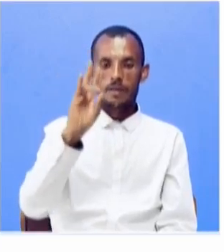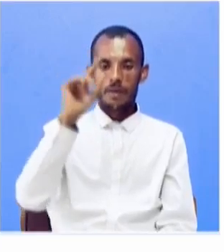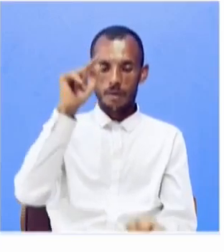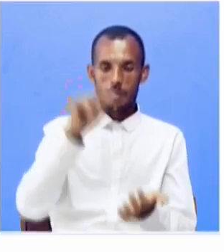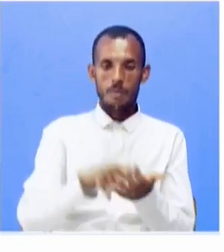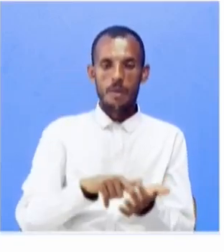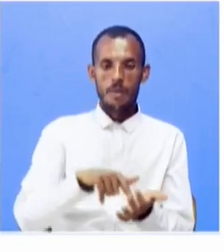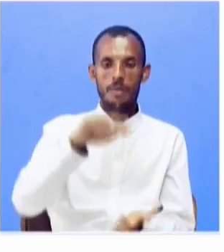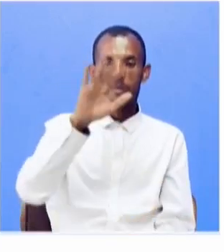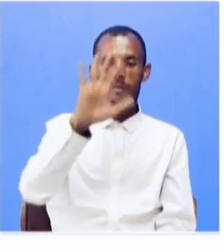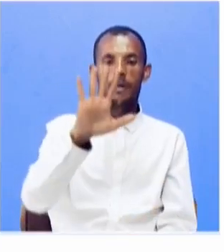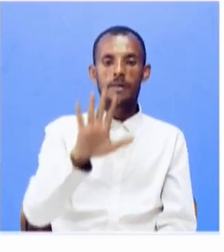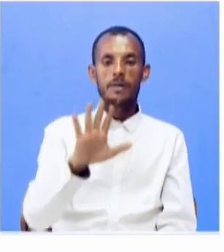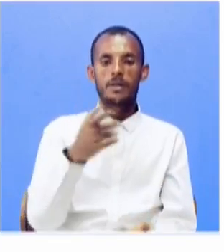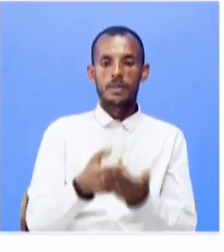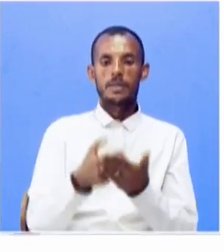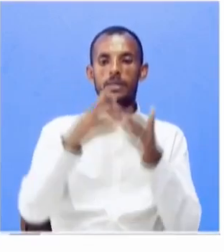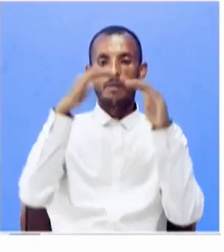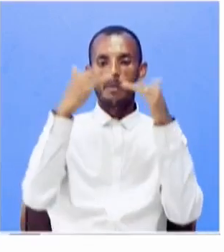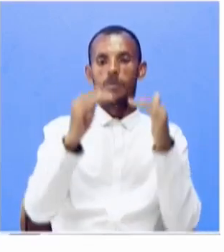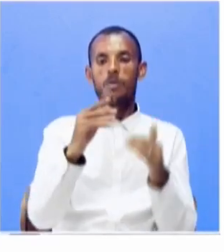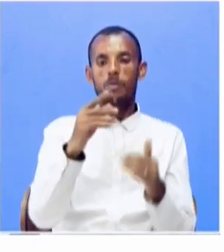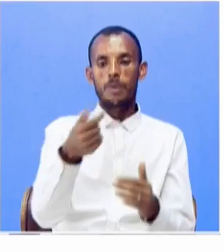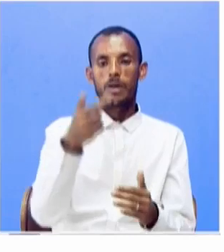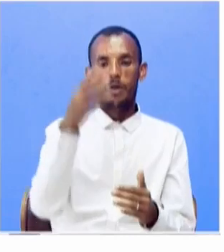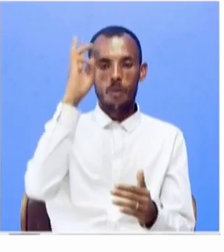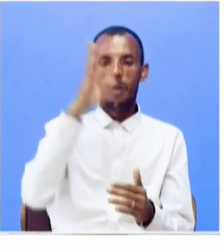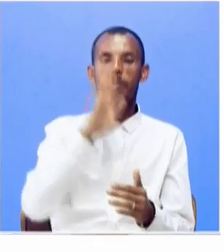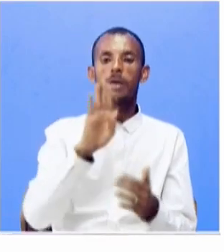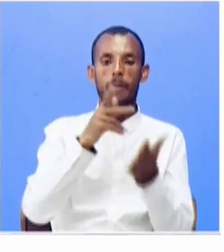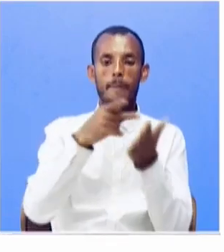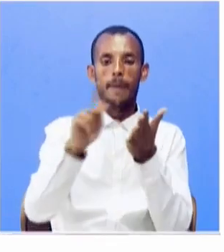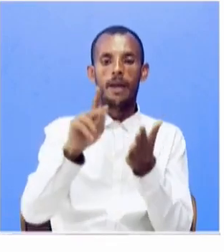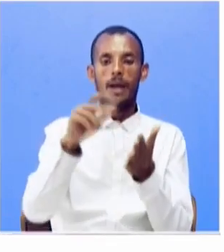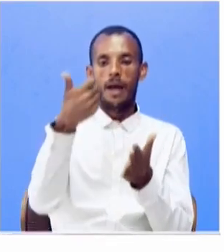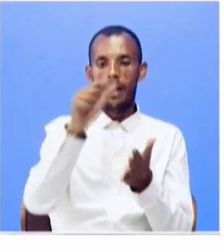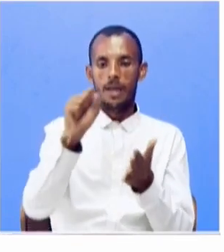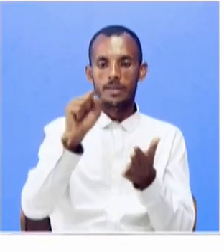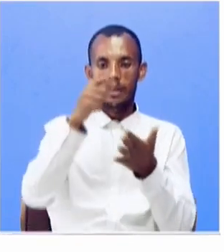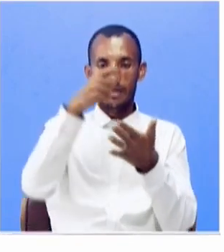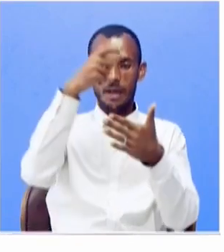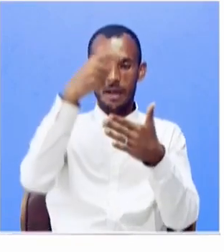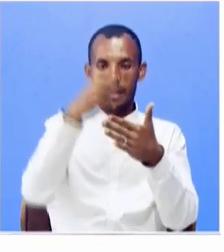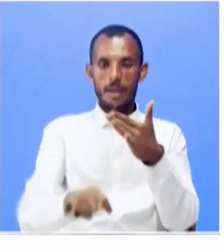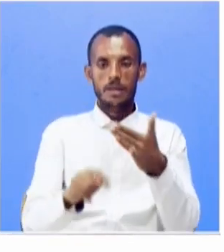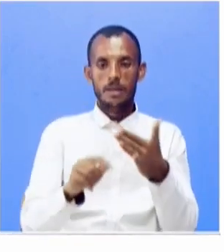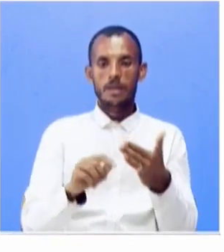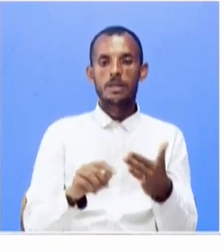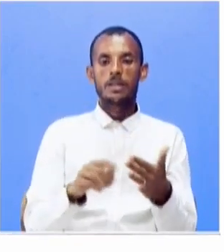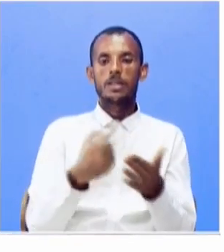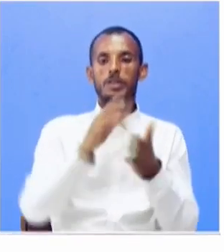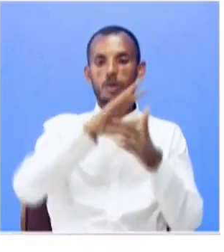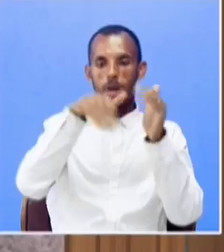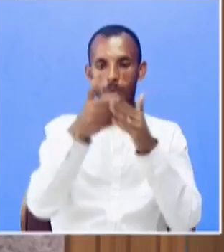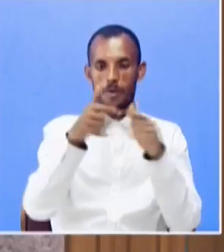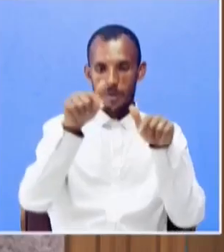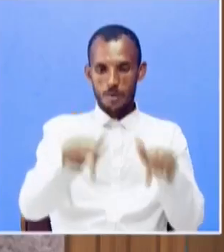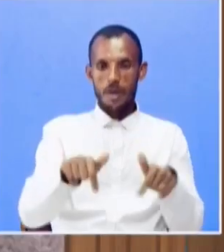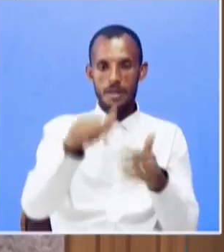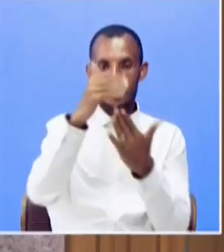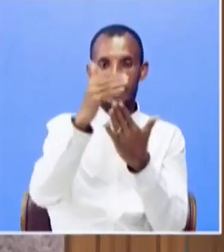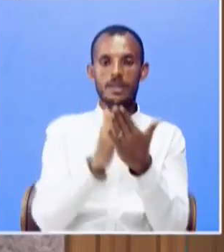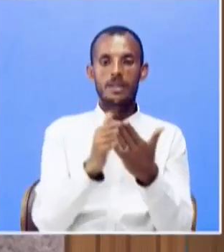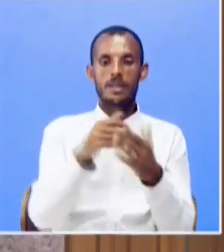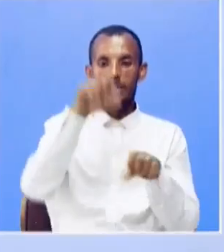157.5. This amount of birr will be paid as a tax. So that's it. This is all about today's lesson.